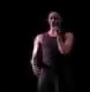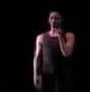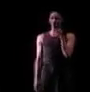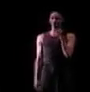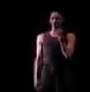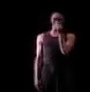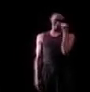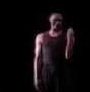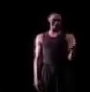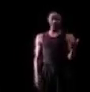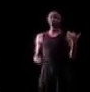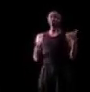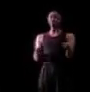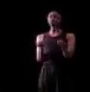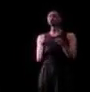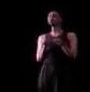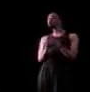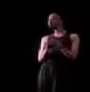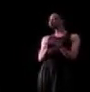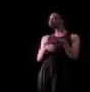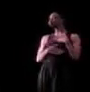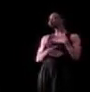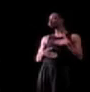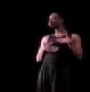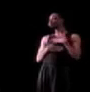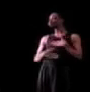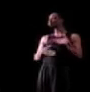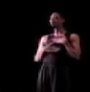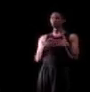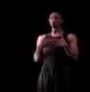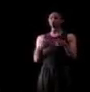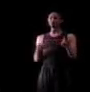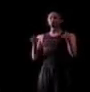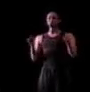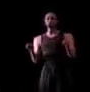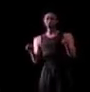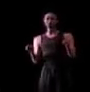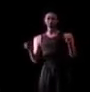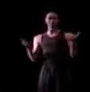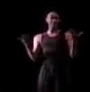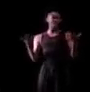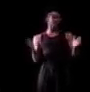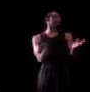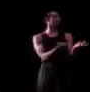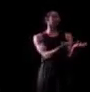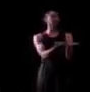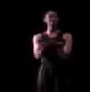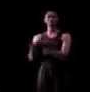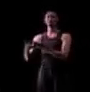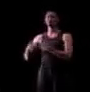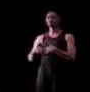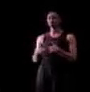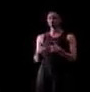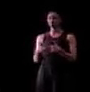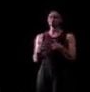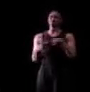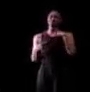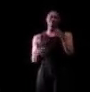July 1958. He told them their D.C. marriage was no good. No good.